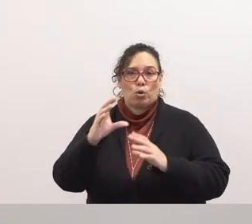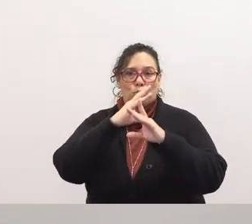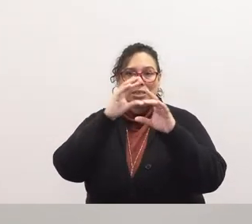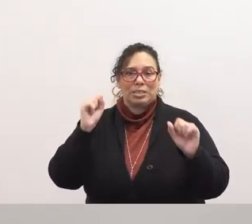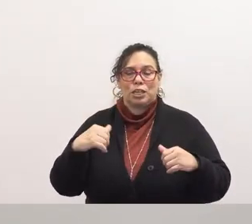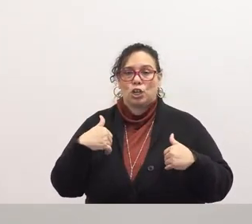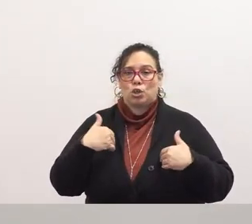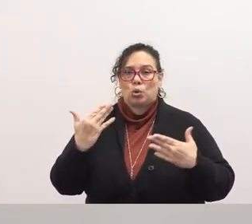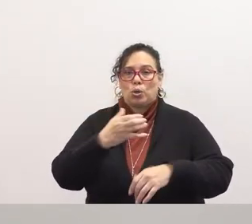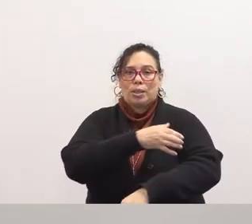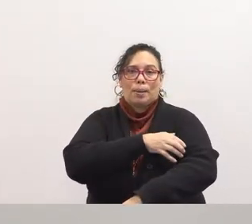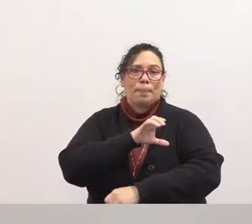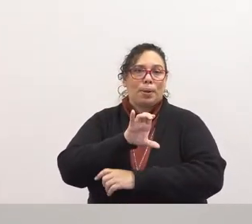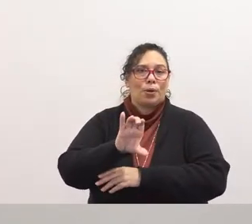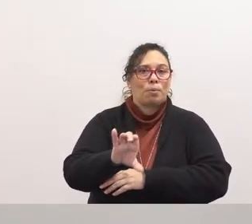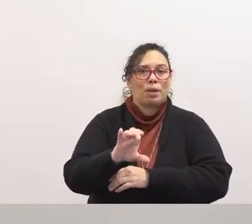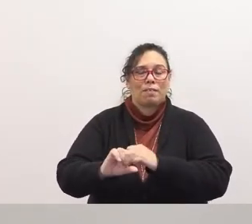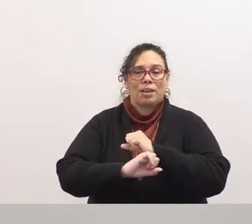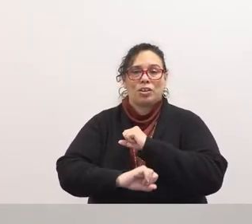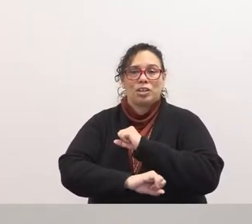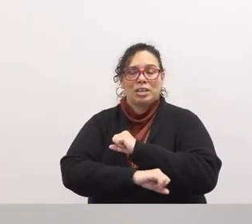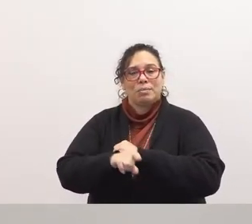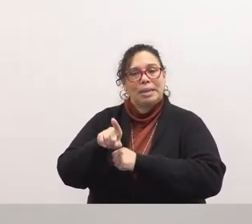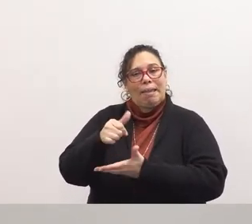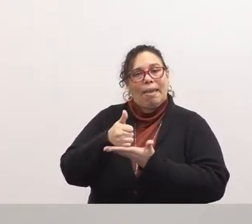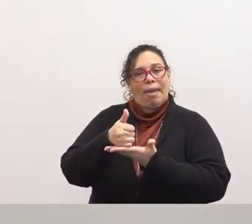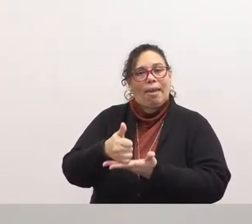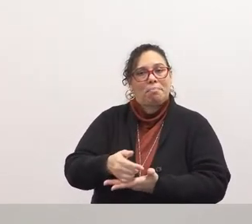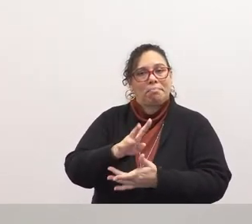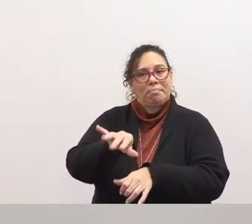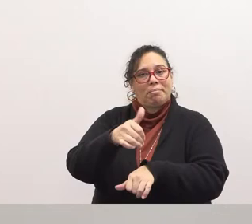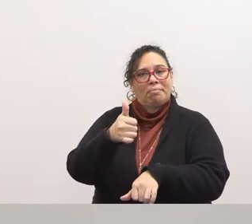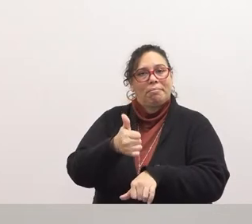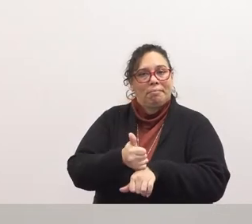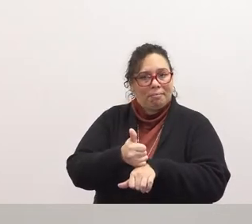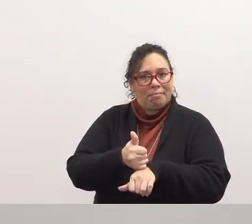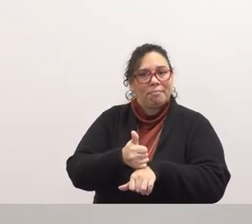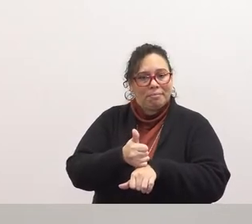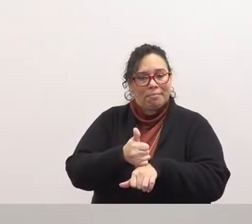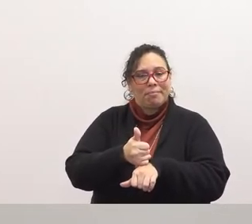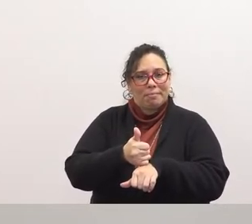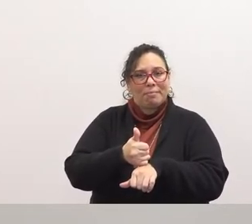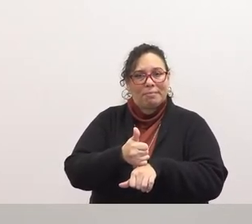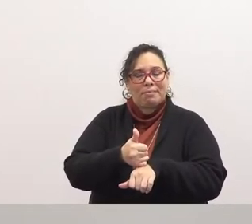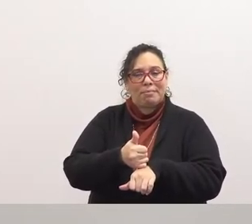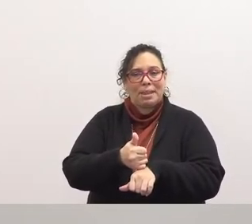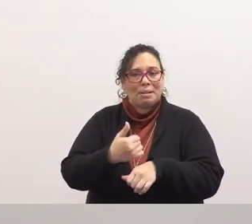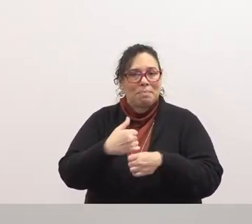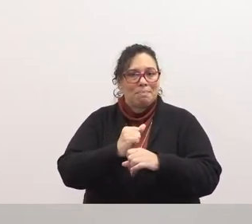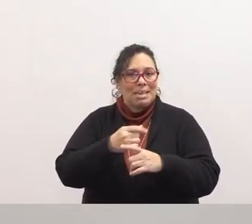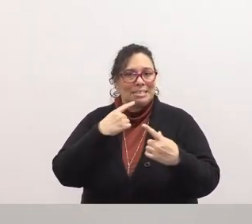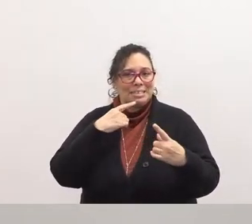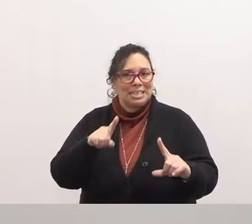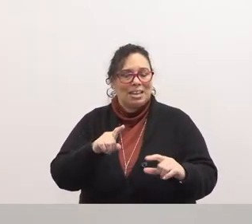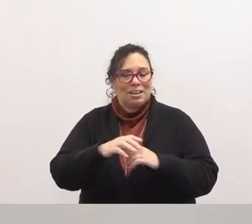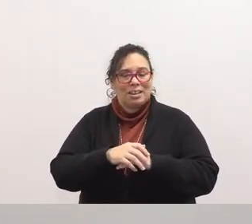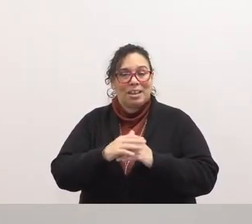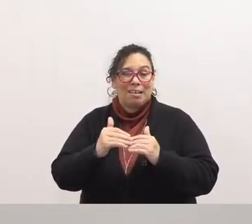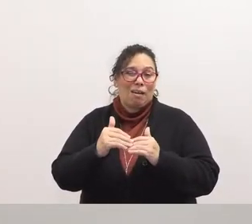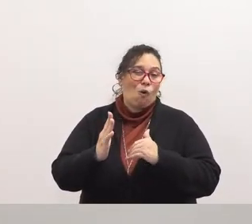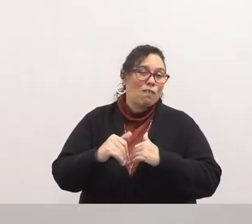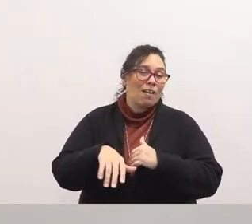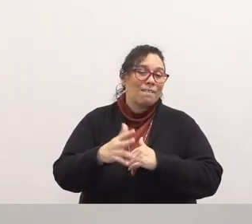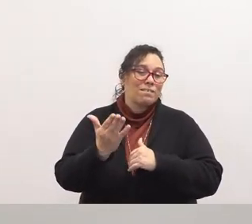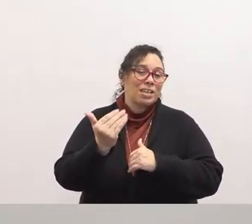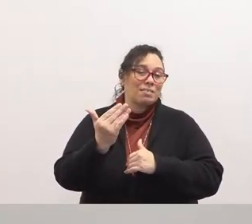Youth Empowerment Foundation, which he helped found and make successful. Over